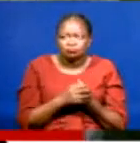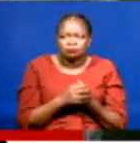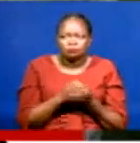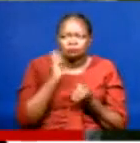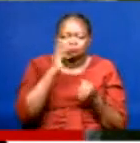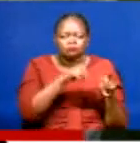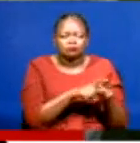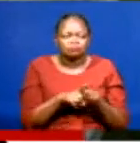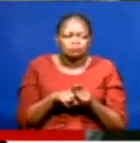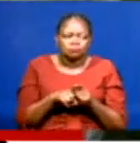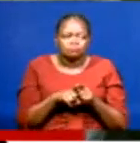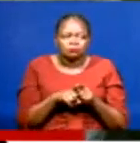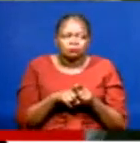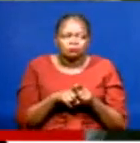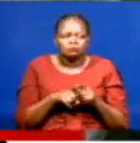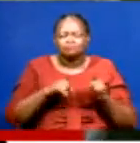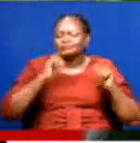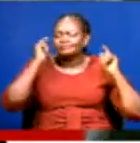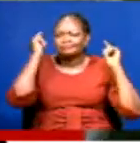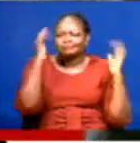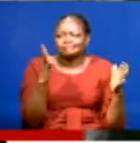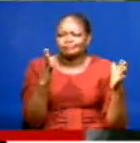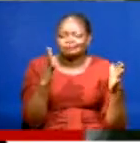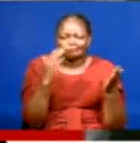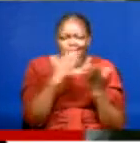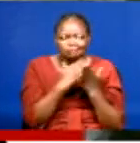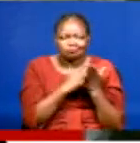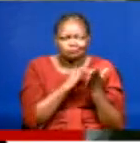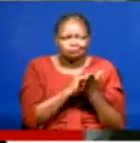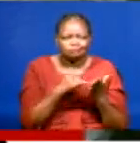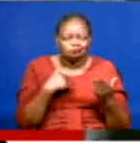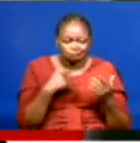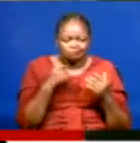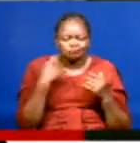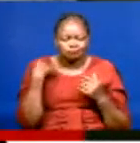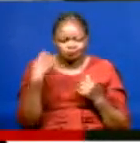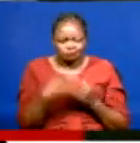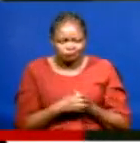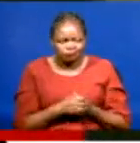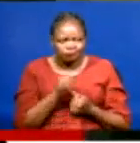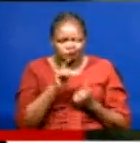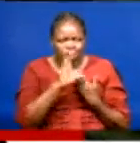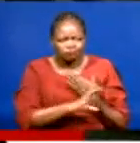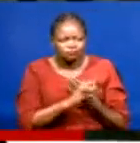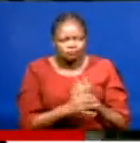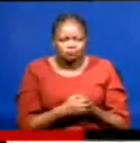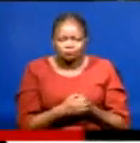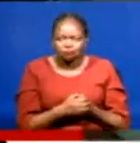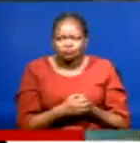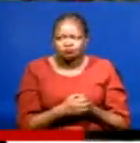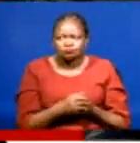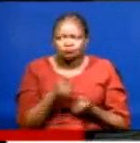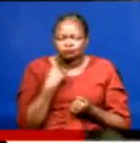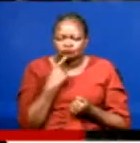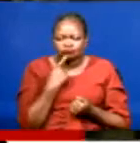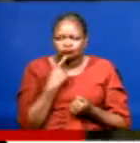also a very big statement that we have a champion in the making in this country, who is none other than the